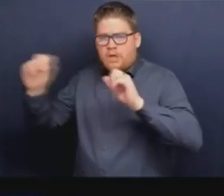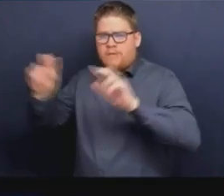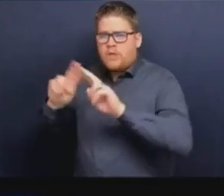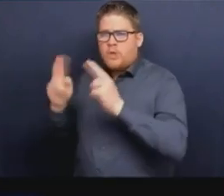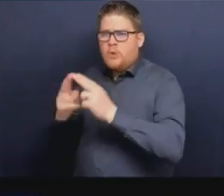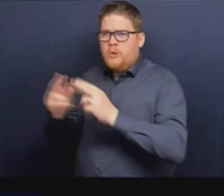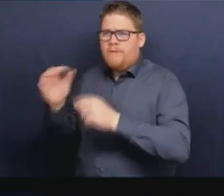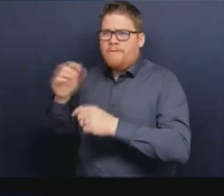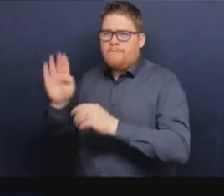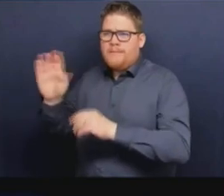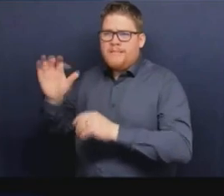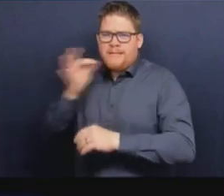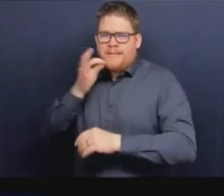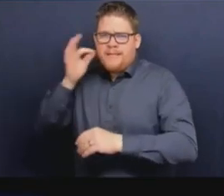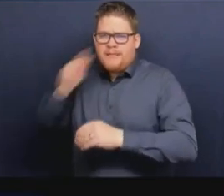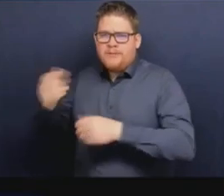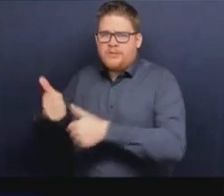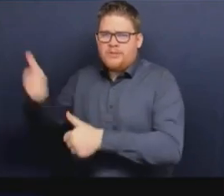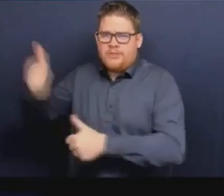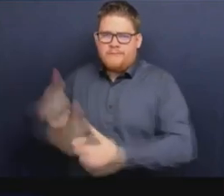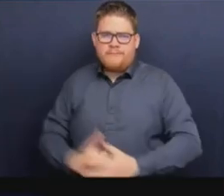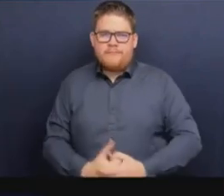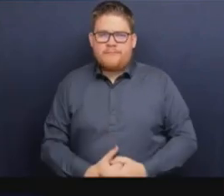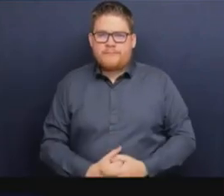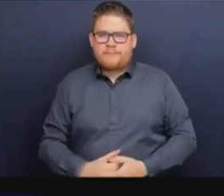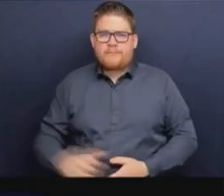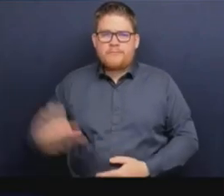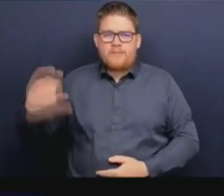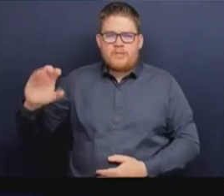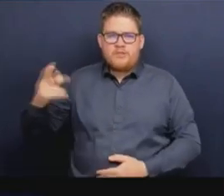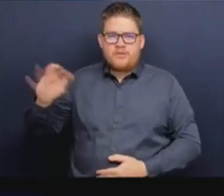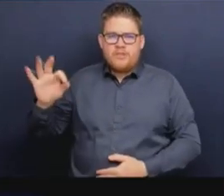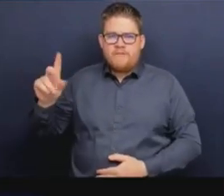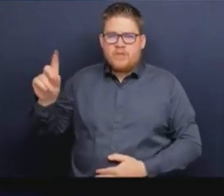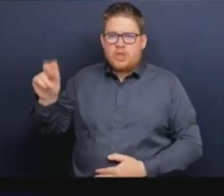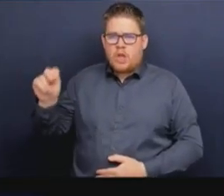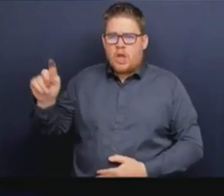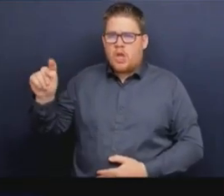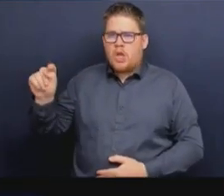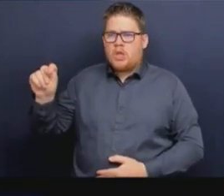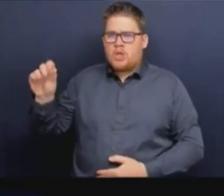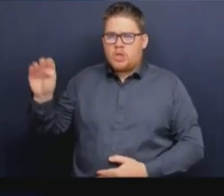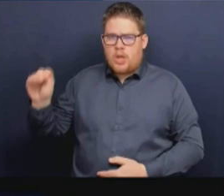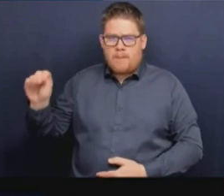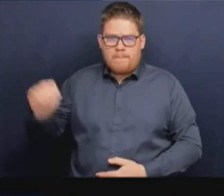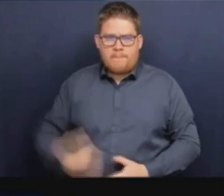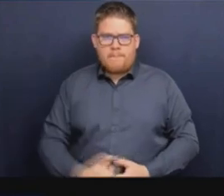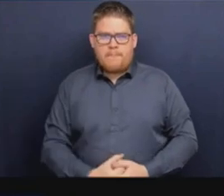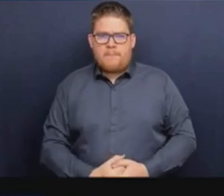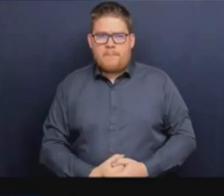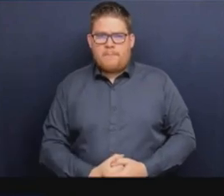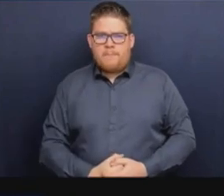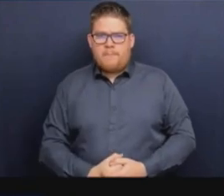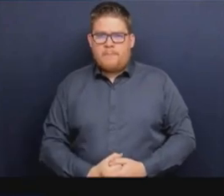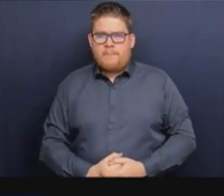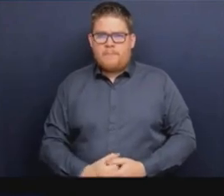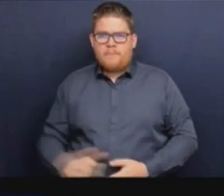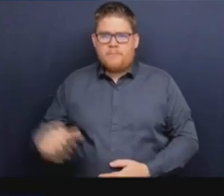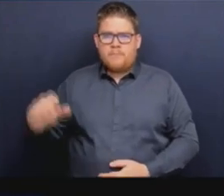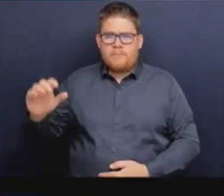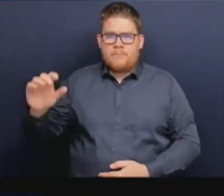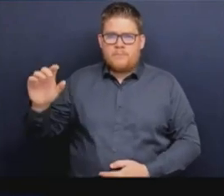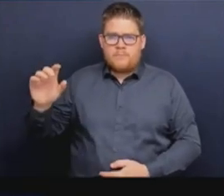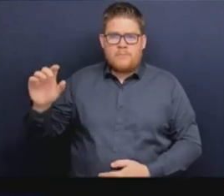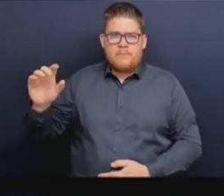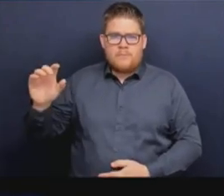for Diaspora Research Engagement, Associate Professor at BD School of Business, SFU, and Chair